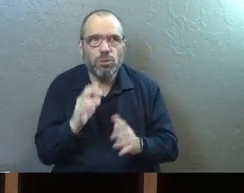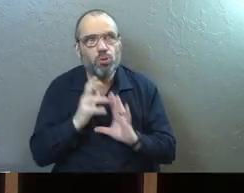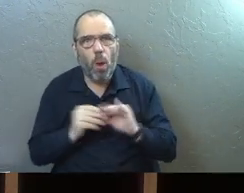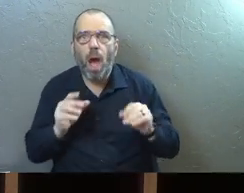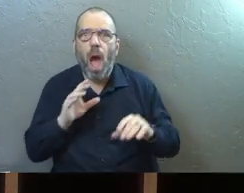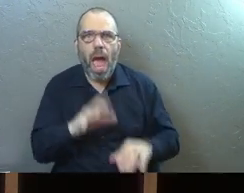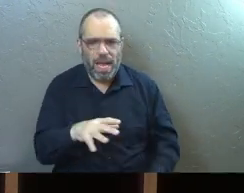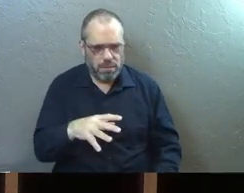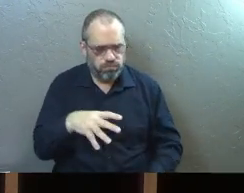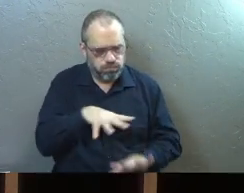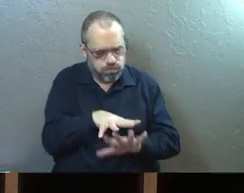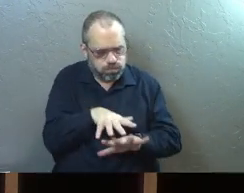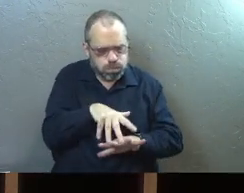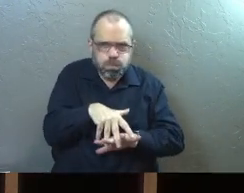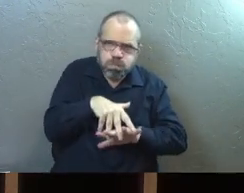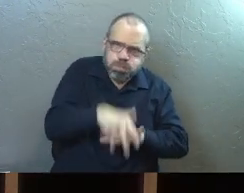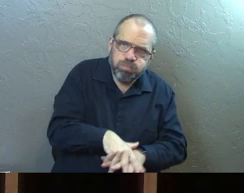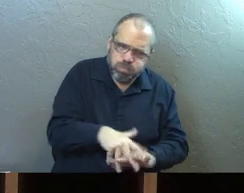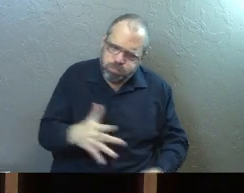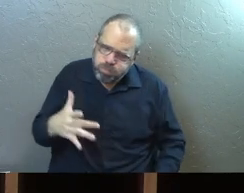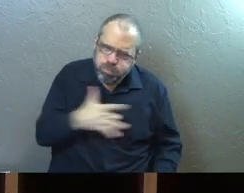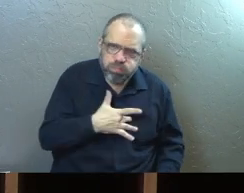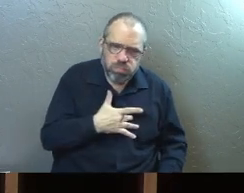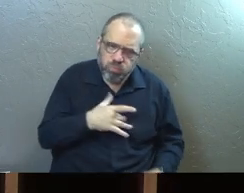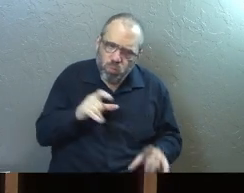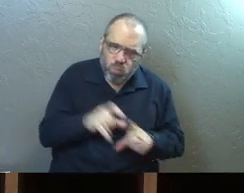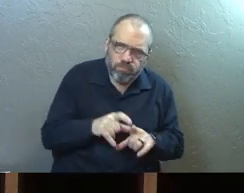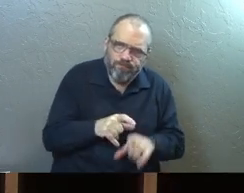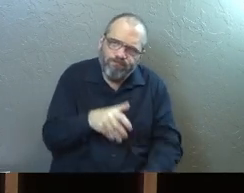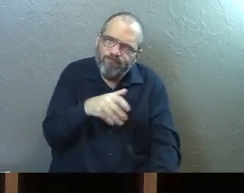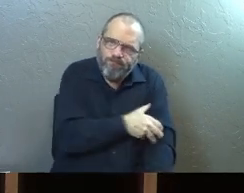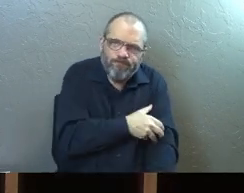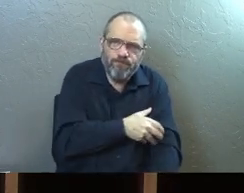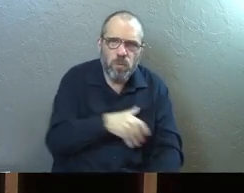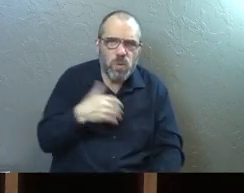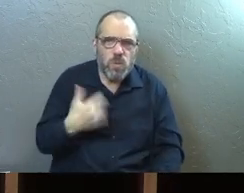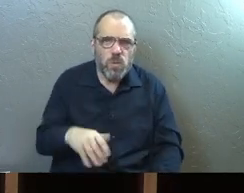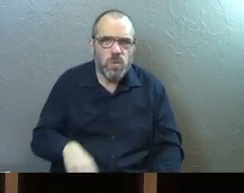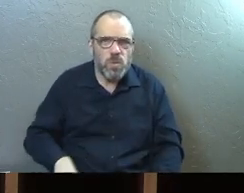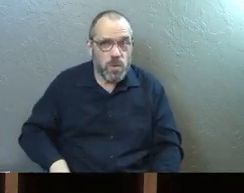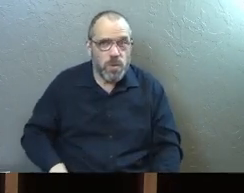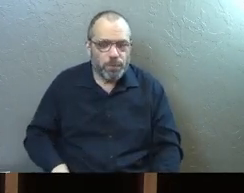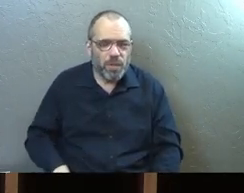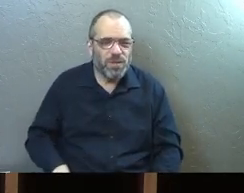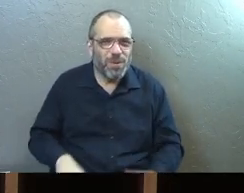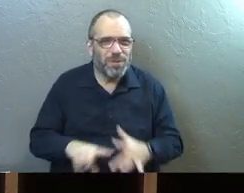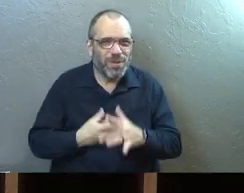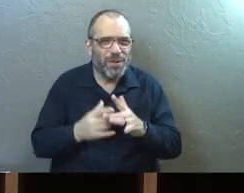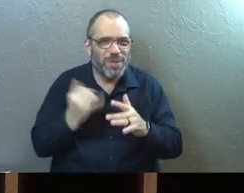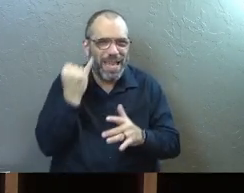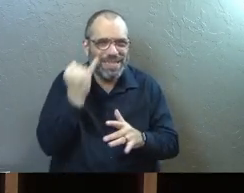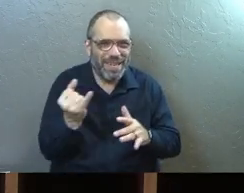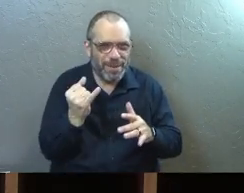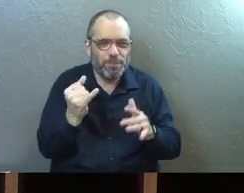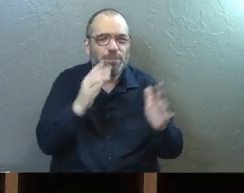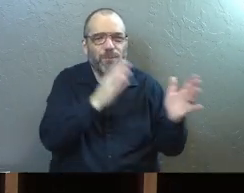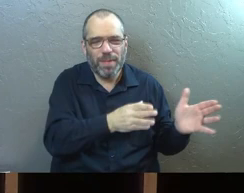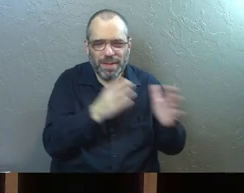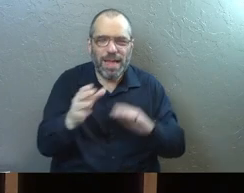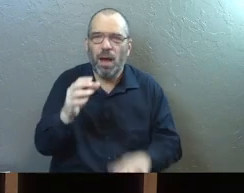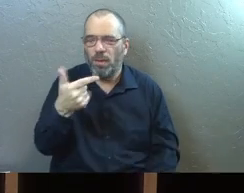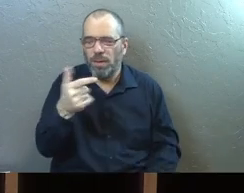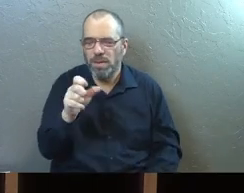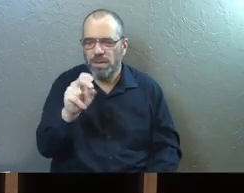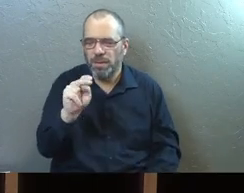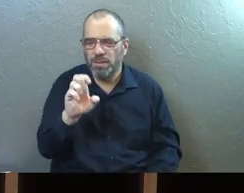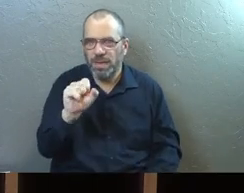It's down deep. His character is worthy of the power. So we'll start with that idea and then we'll jump over into